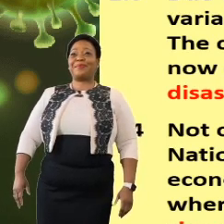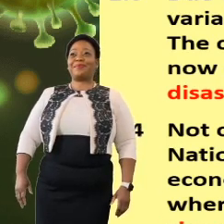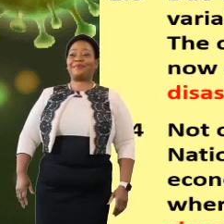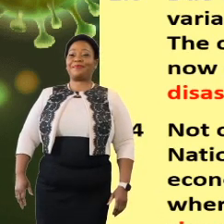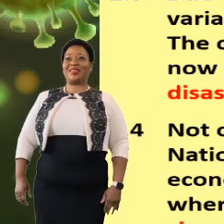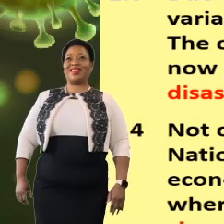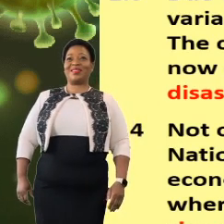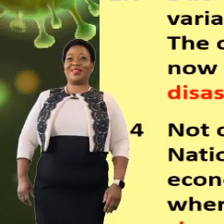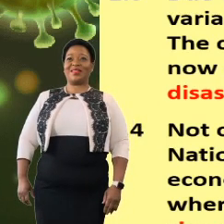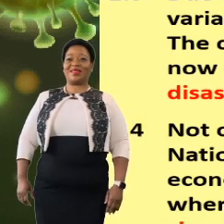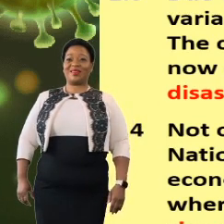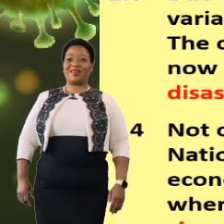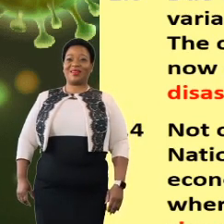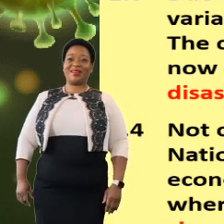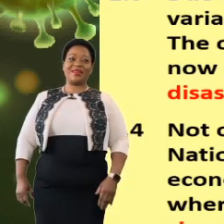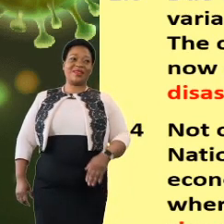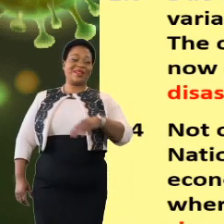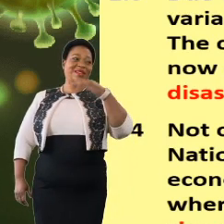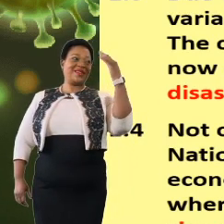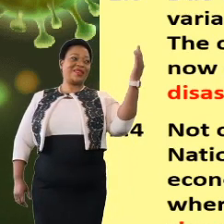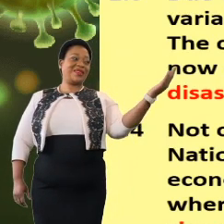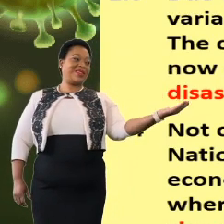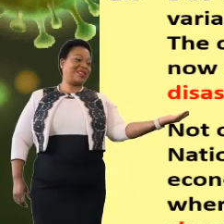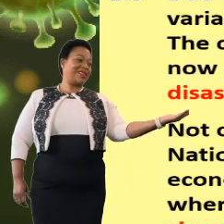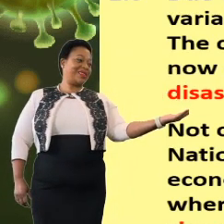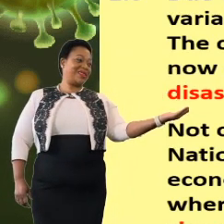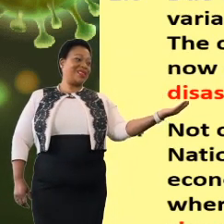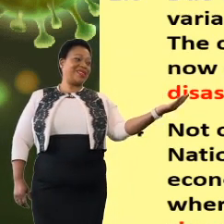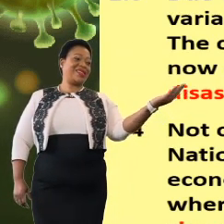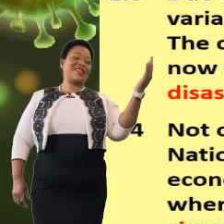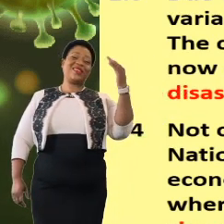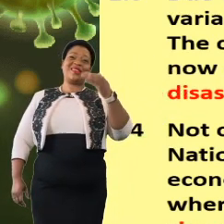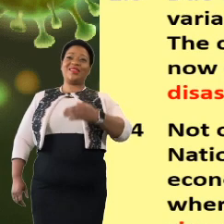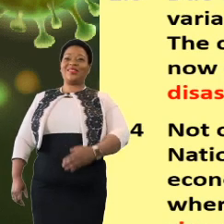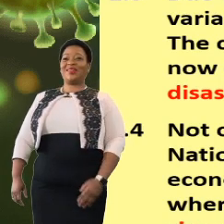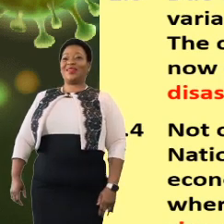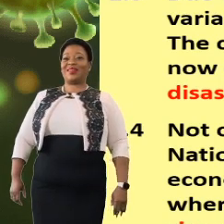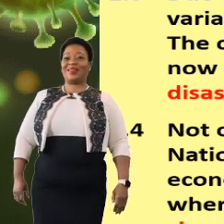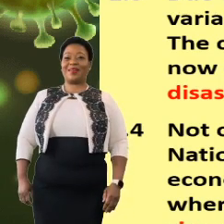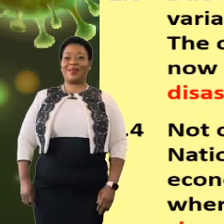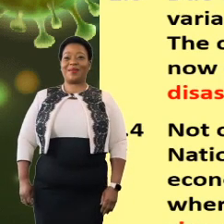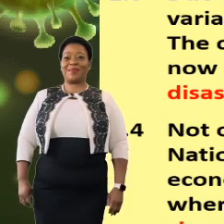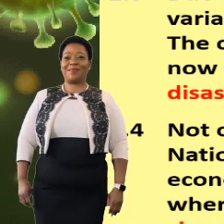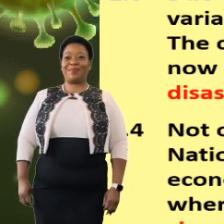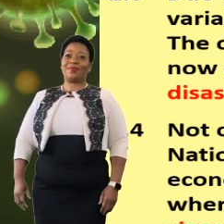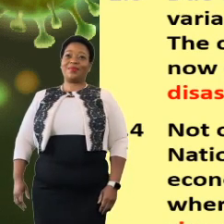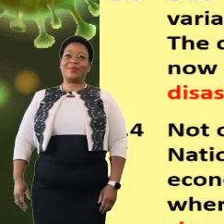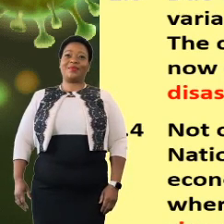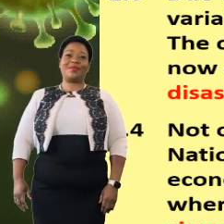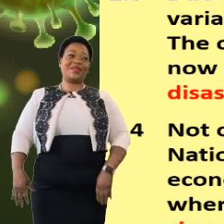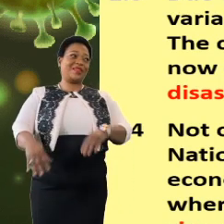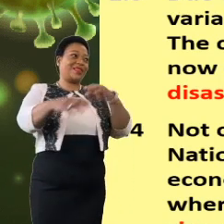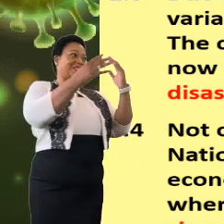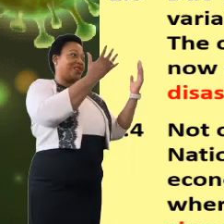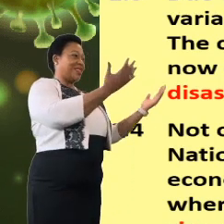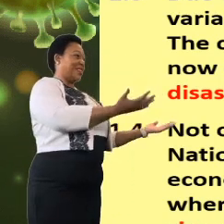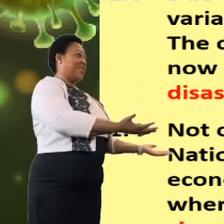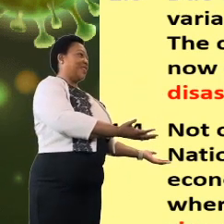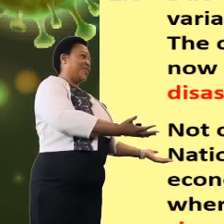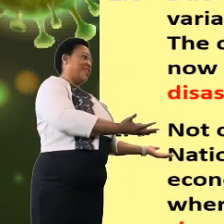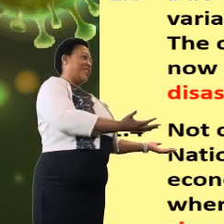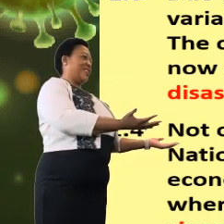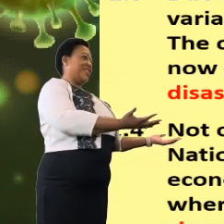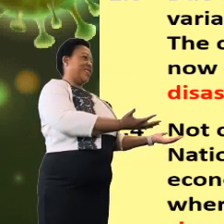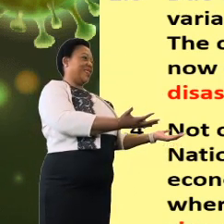are a range of other factors that are not necessarily featuring in that measurement at the moment, and that is the progress that